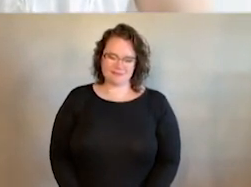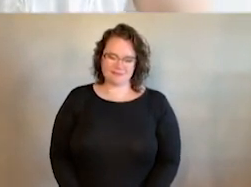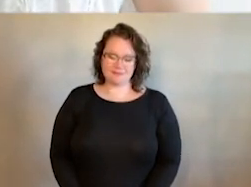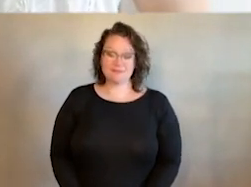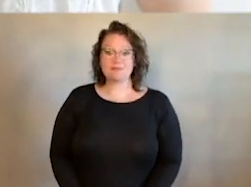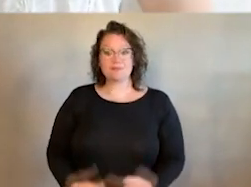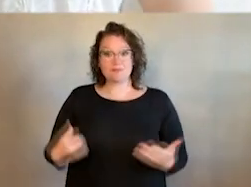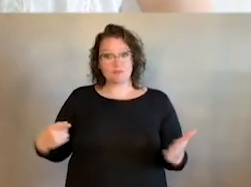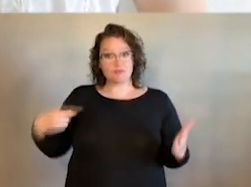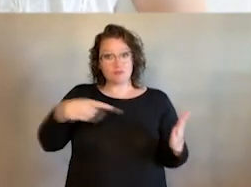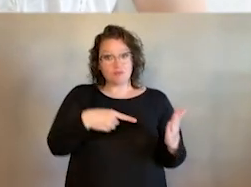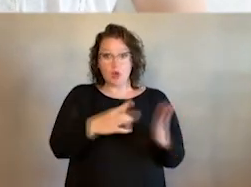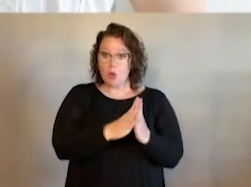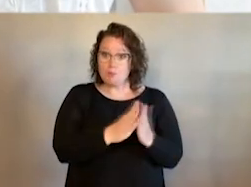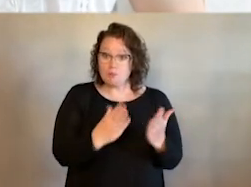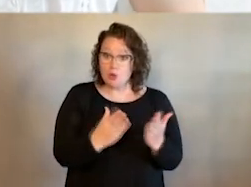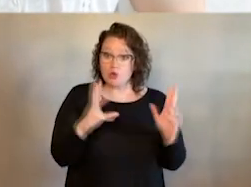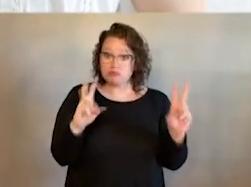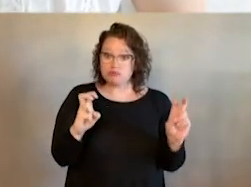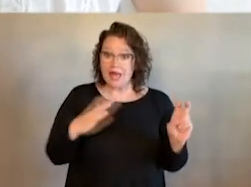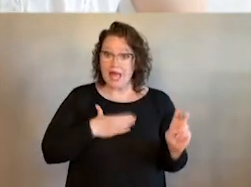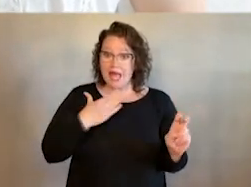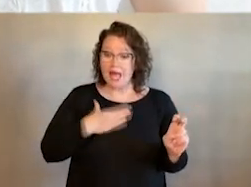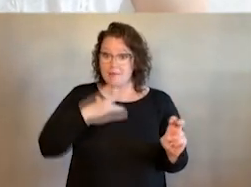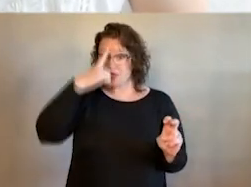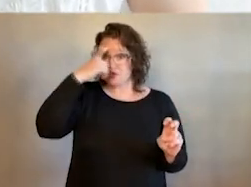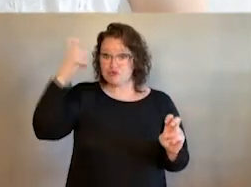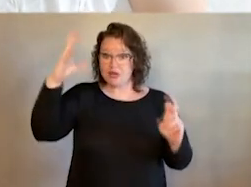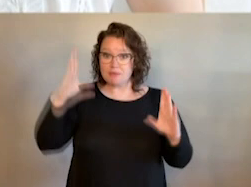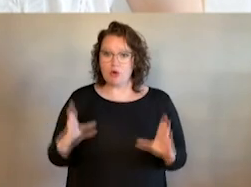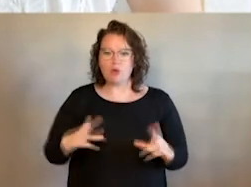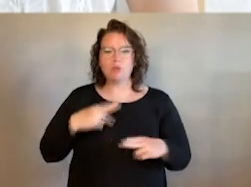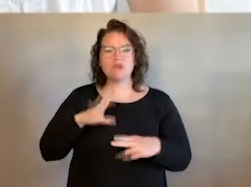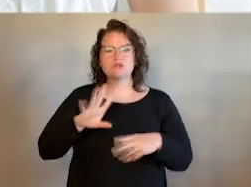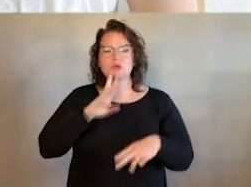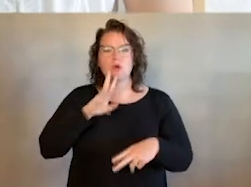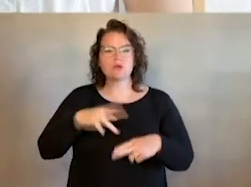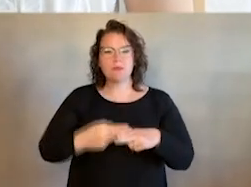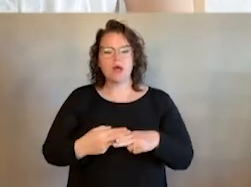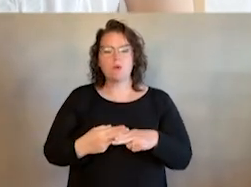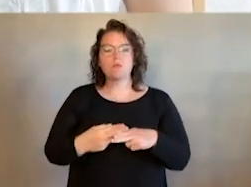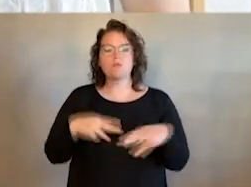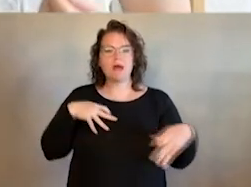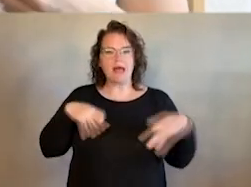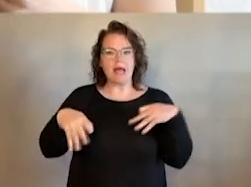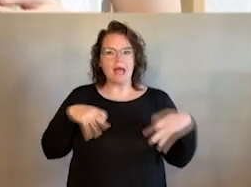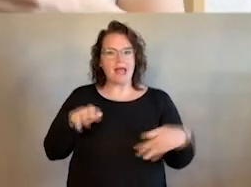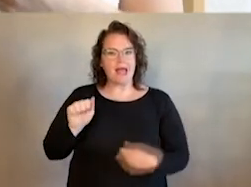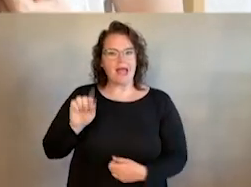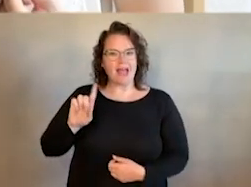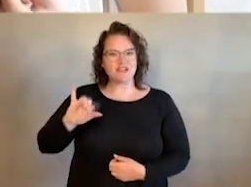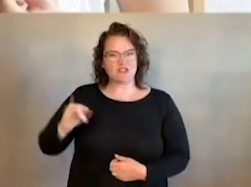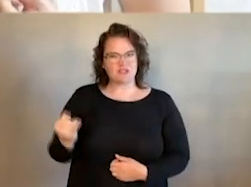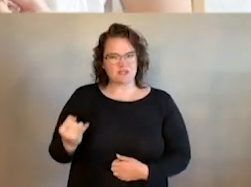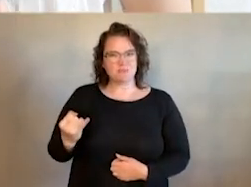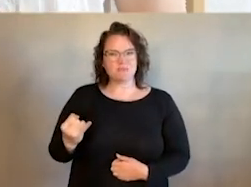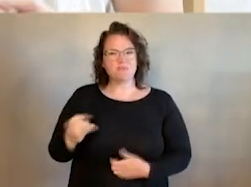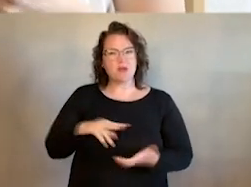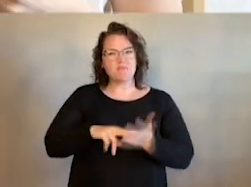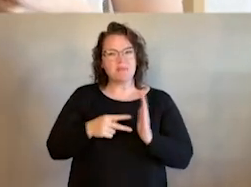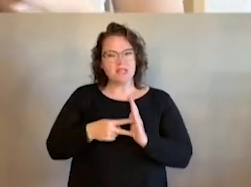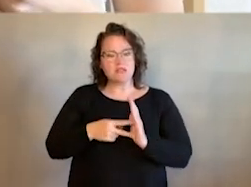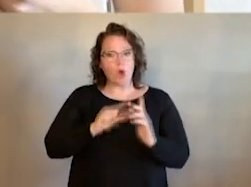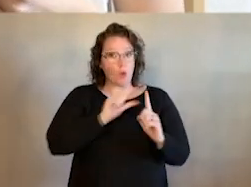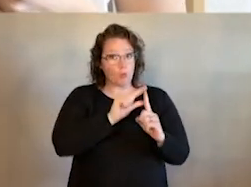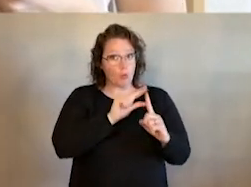In the Happy Dreamer book, we talked about adjectives. Adjectives are words that describe. So I'm going to think about the words and the adjectives that